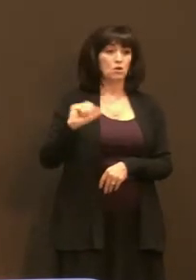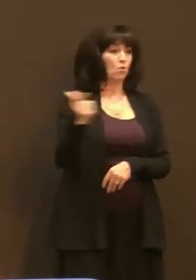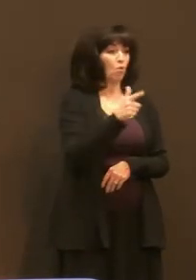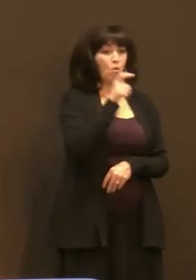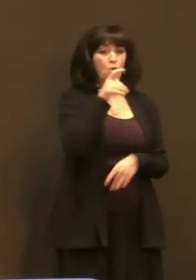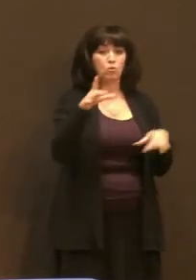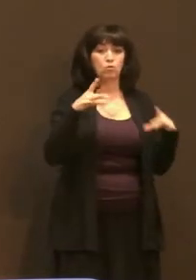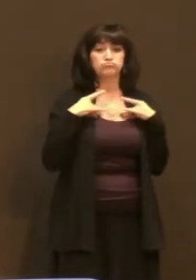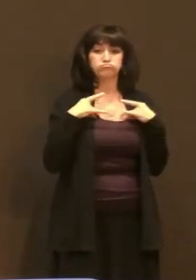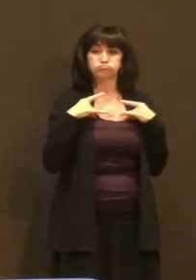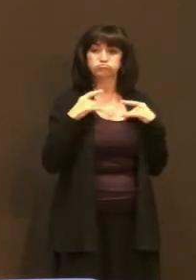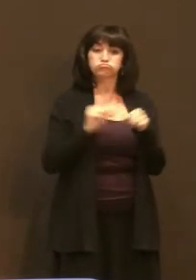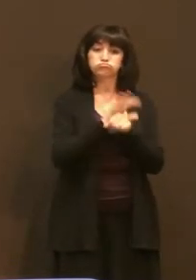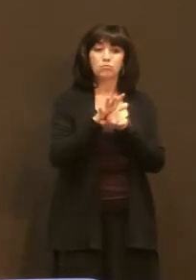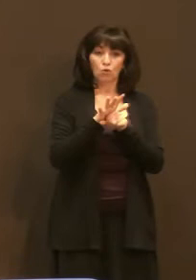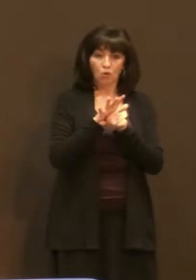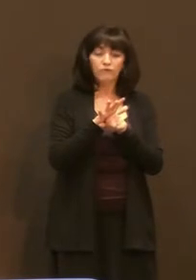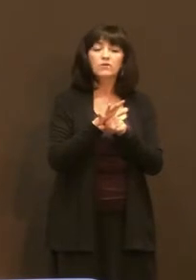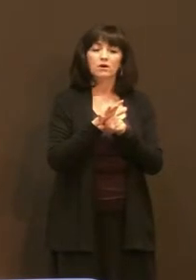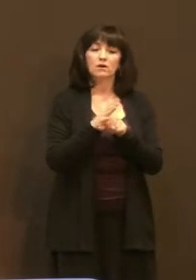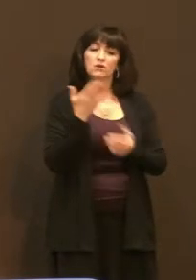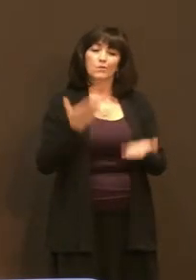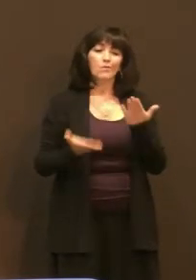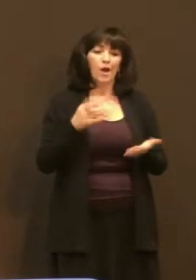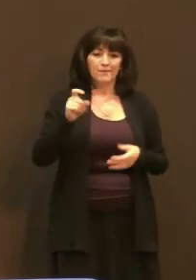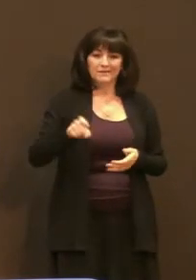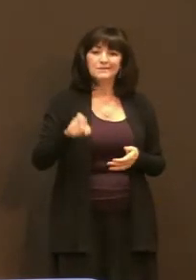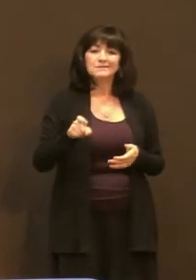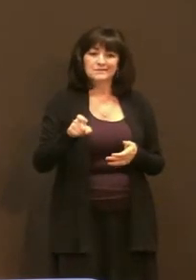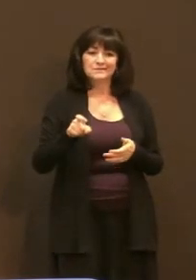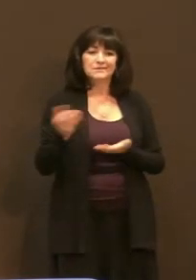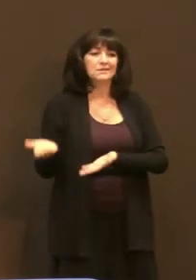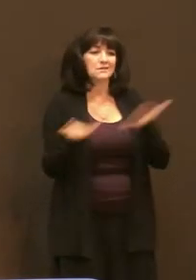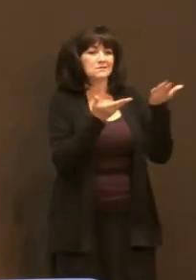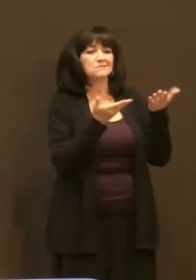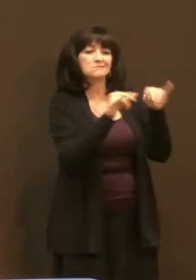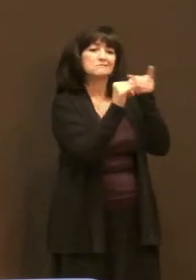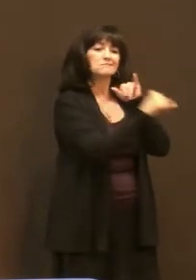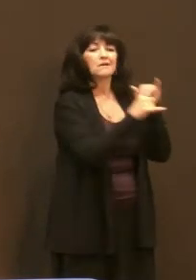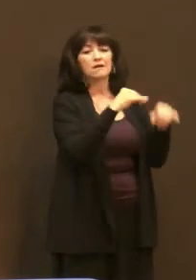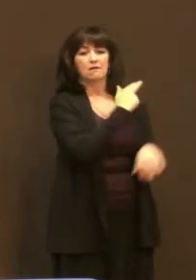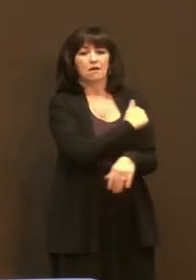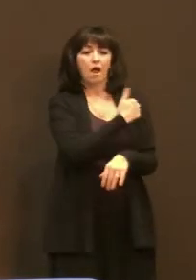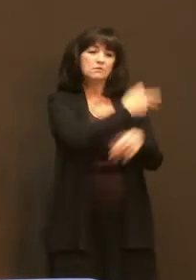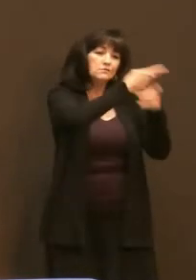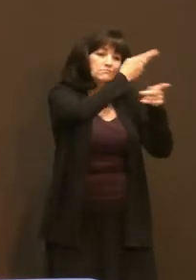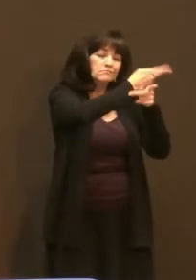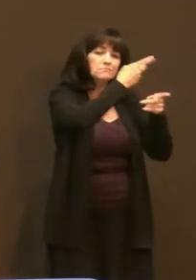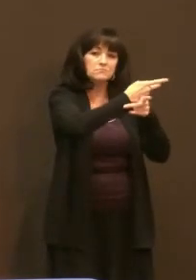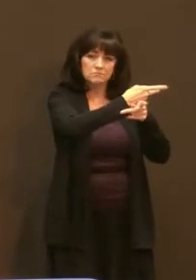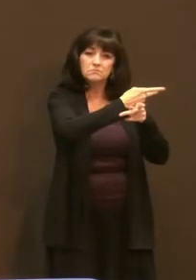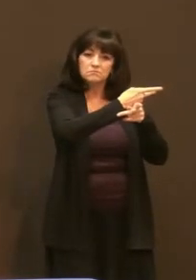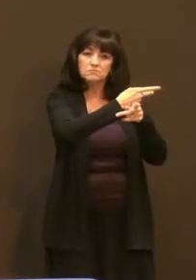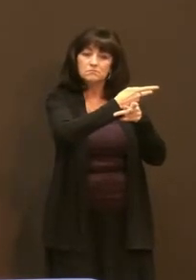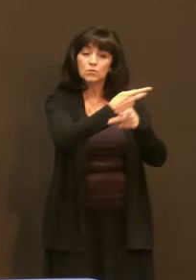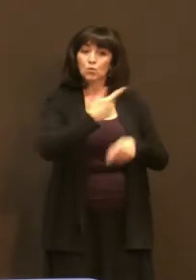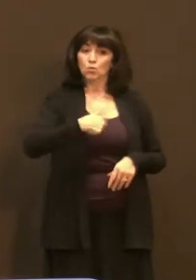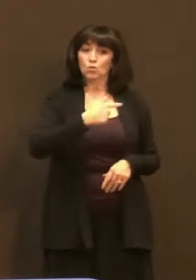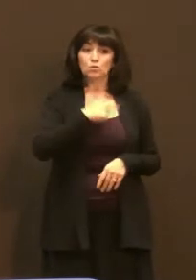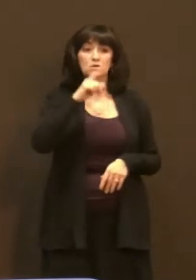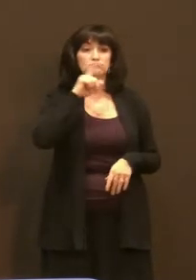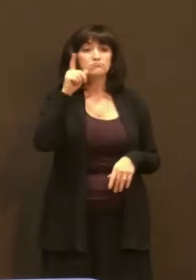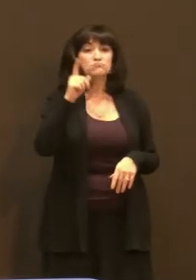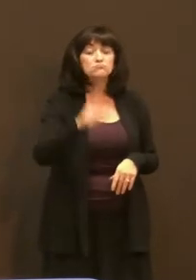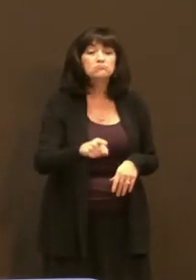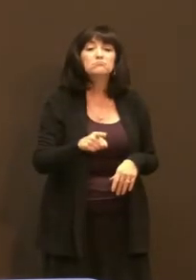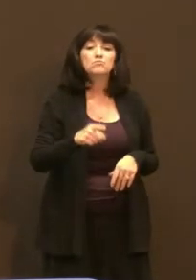against from the beginning, and that all our social distancing and stay-at-home orders were designed